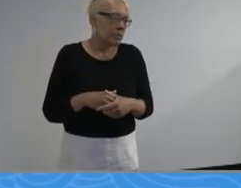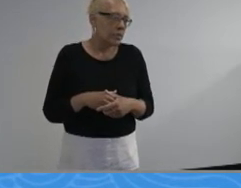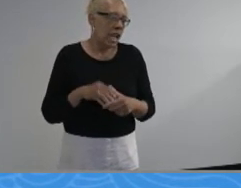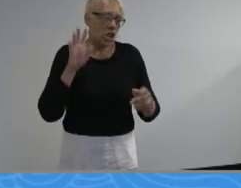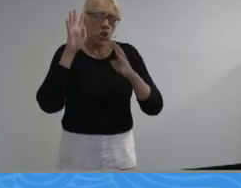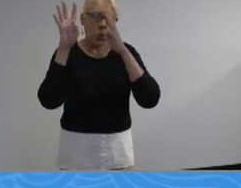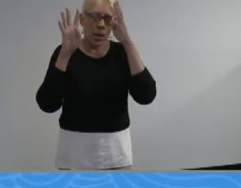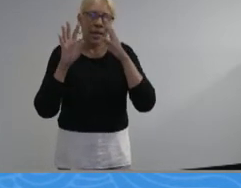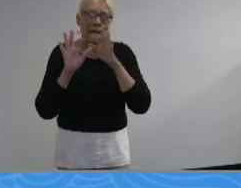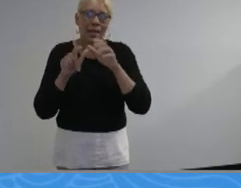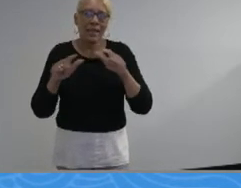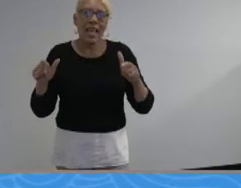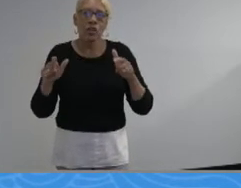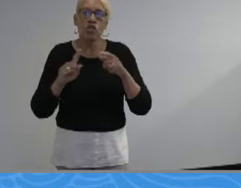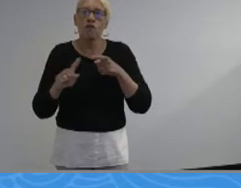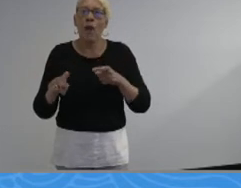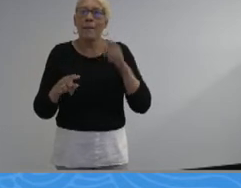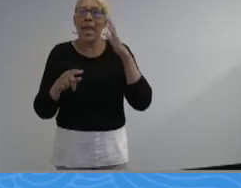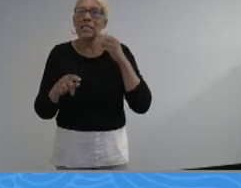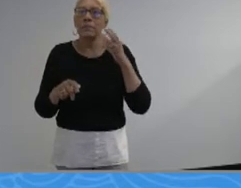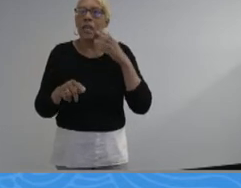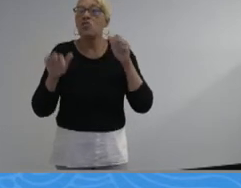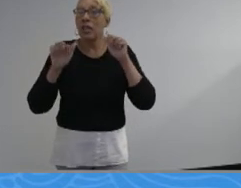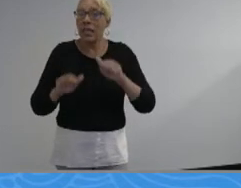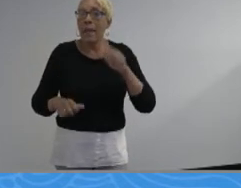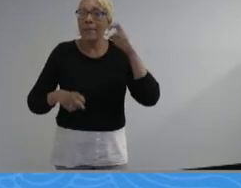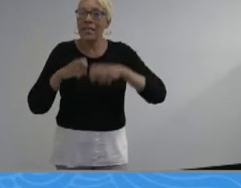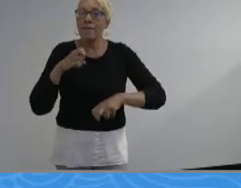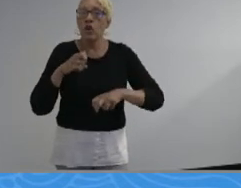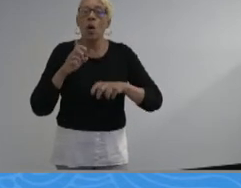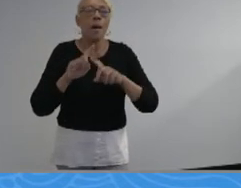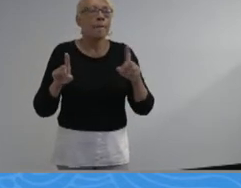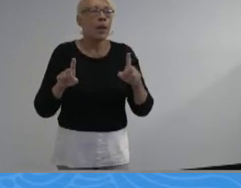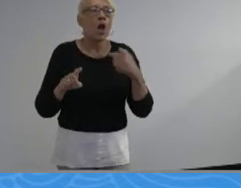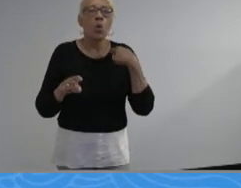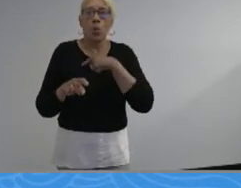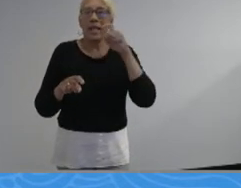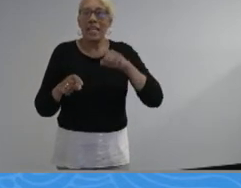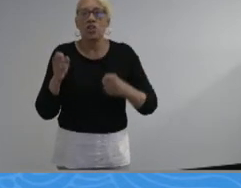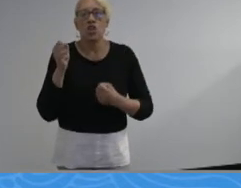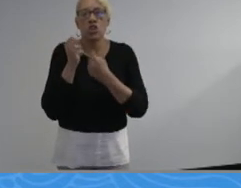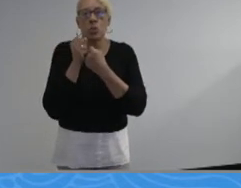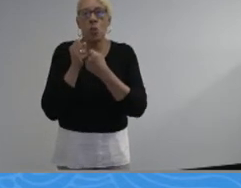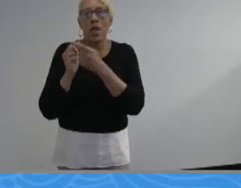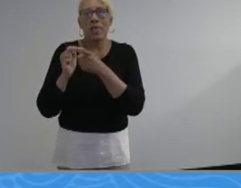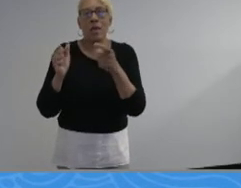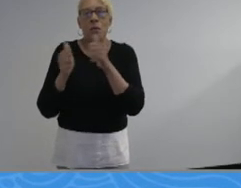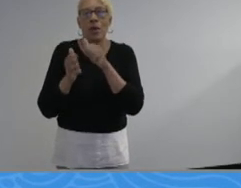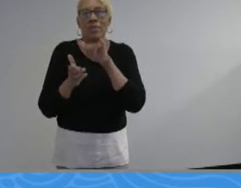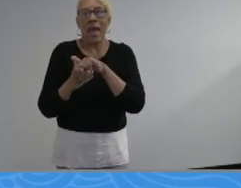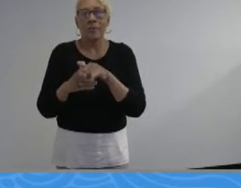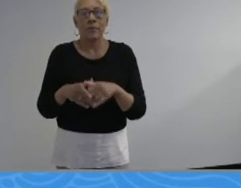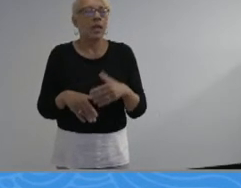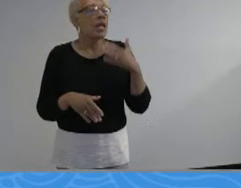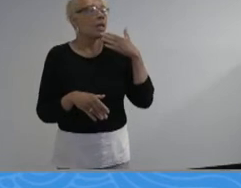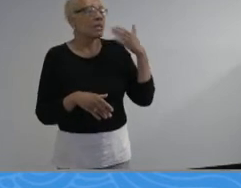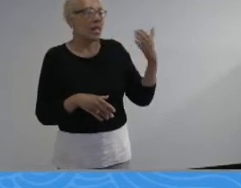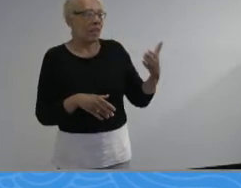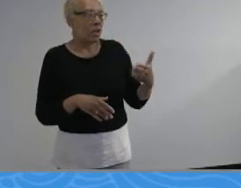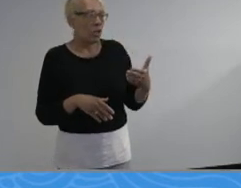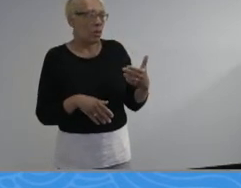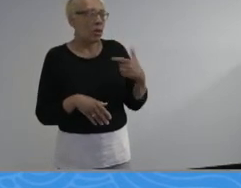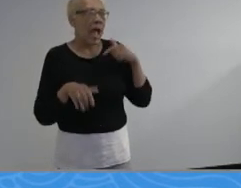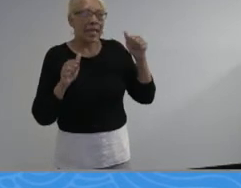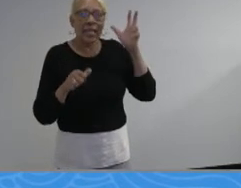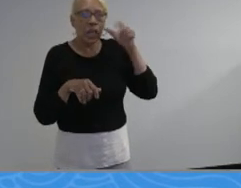creating language from the experience can be difficult. But we can support them with that. Thank you, Ms. Coleman. I could hear you